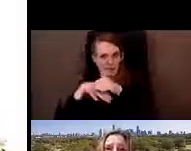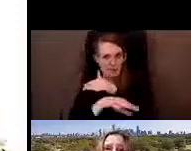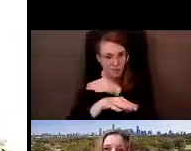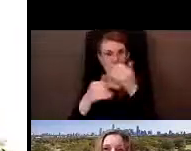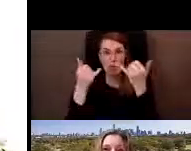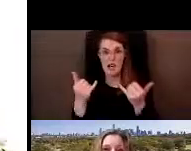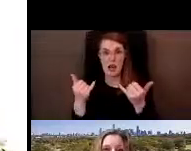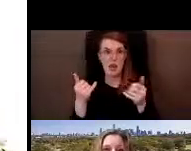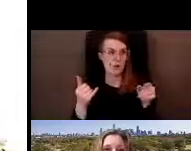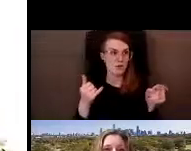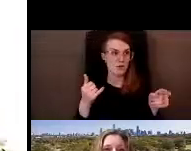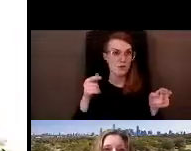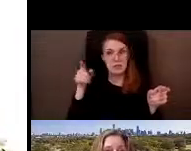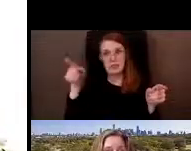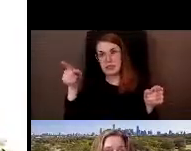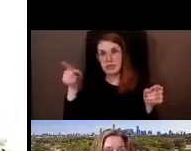there.